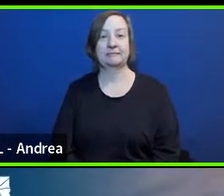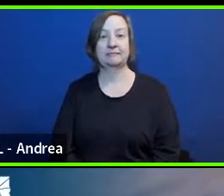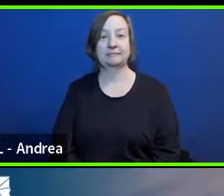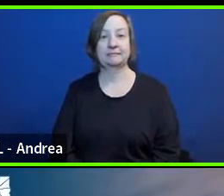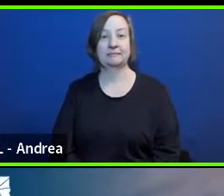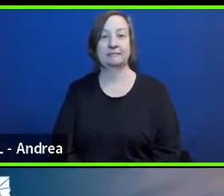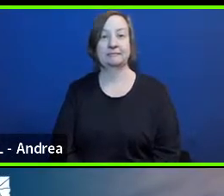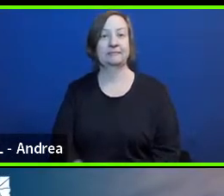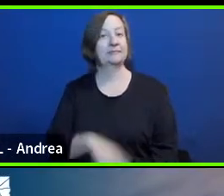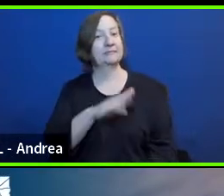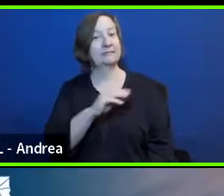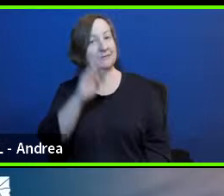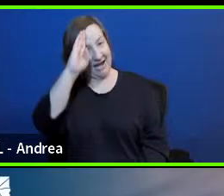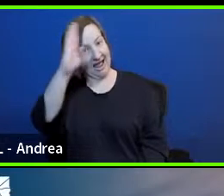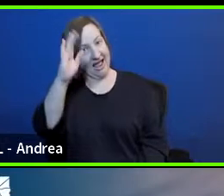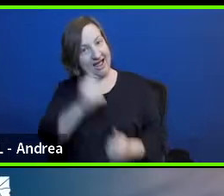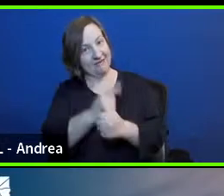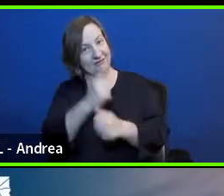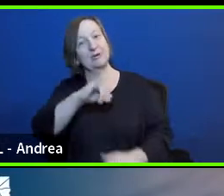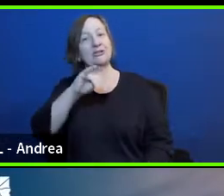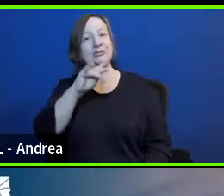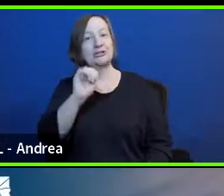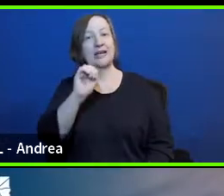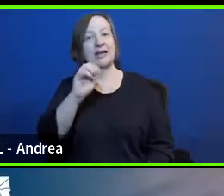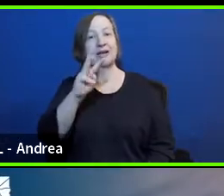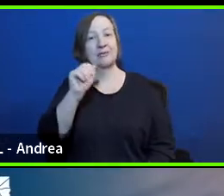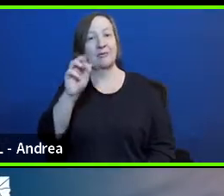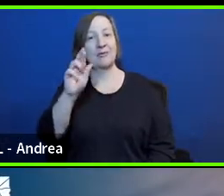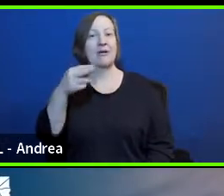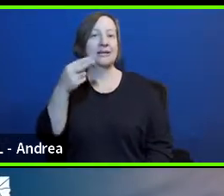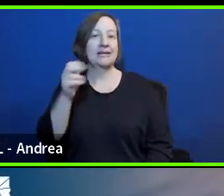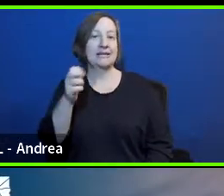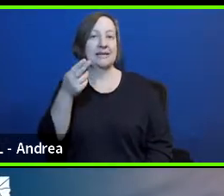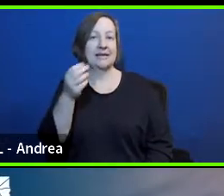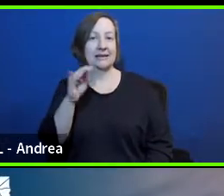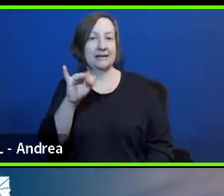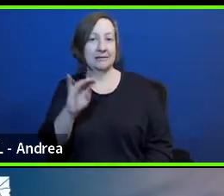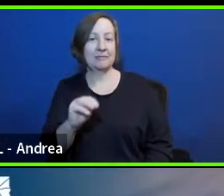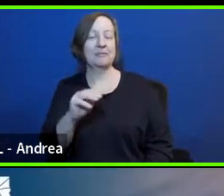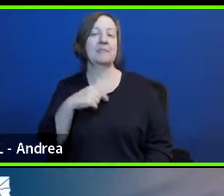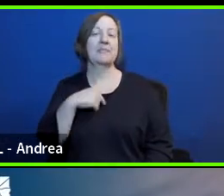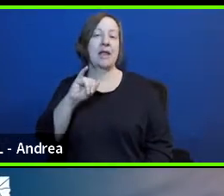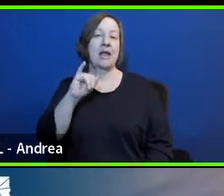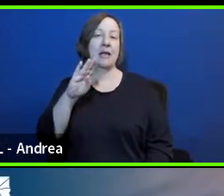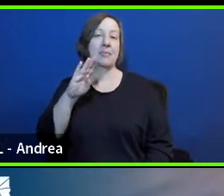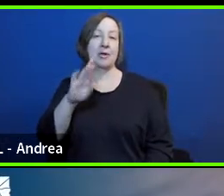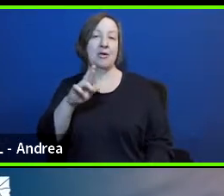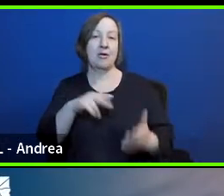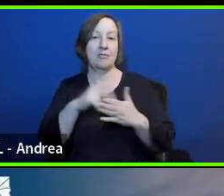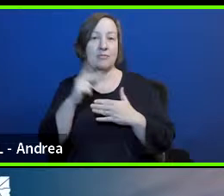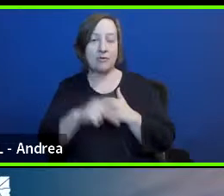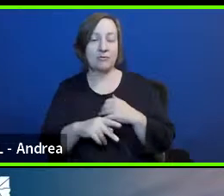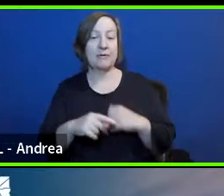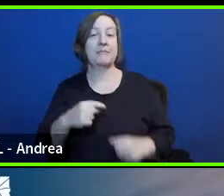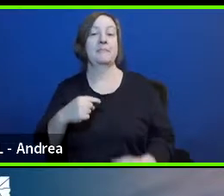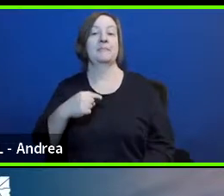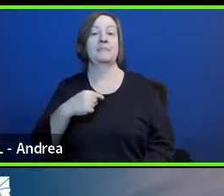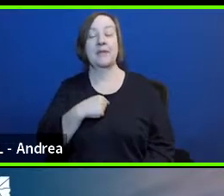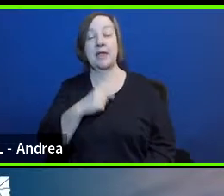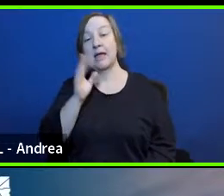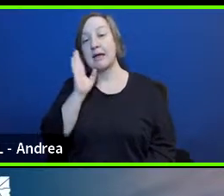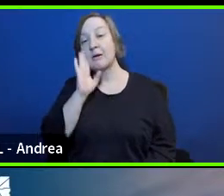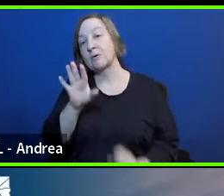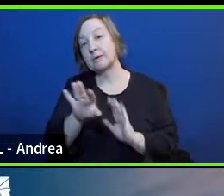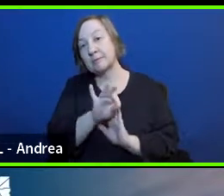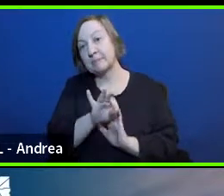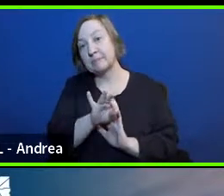Hi, everybody. Jake War, he, him pronouns on the IBR program. So I would go